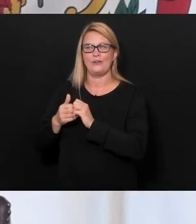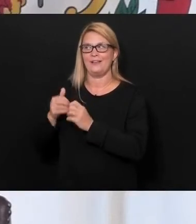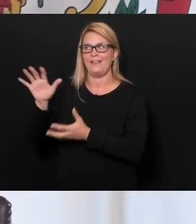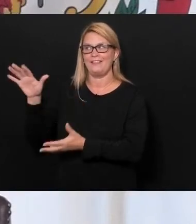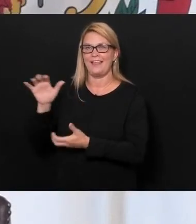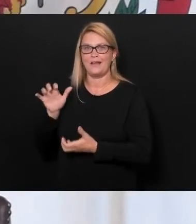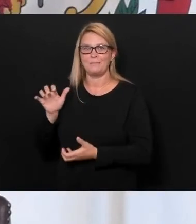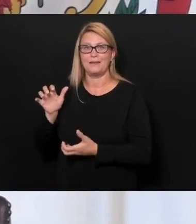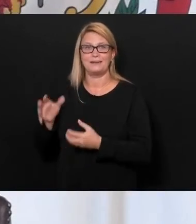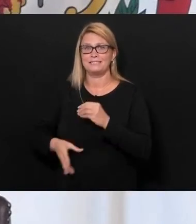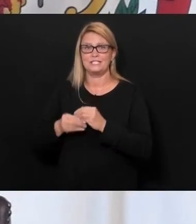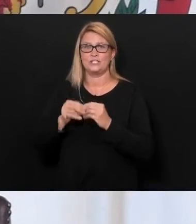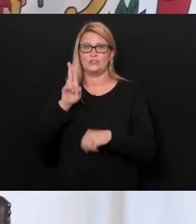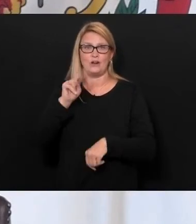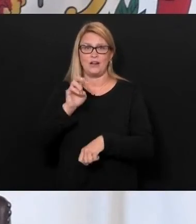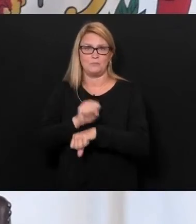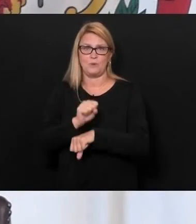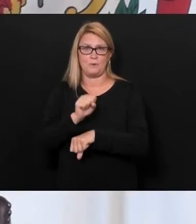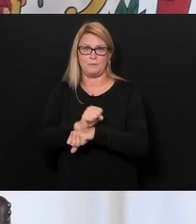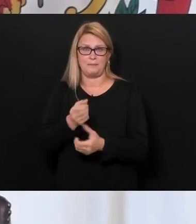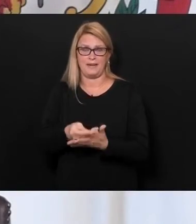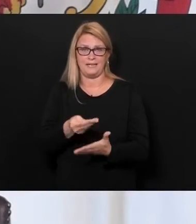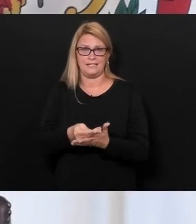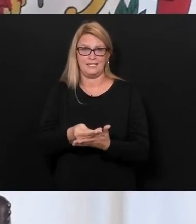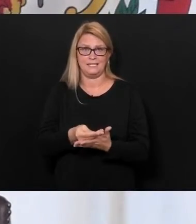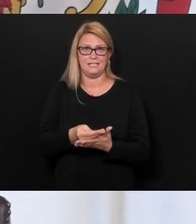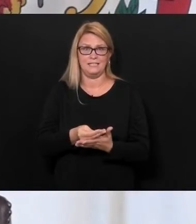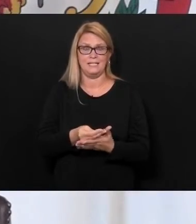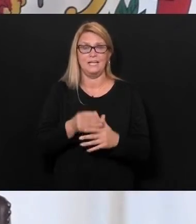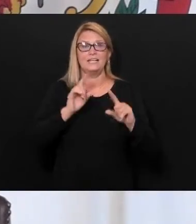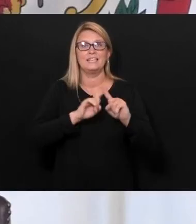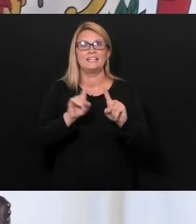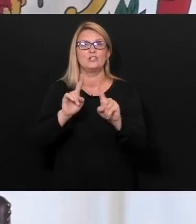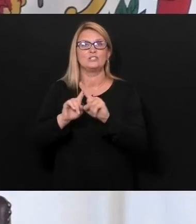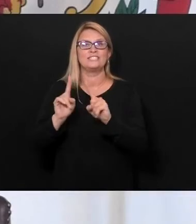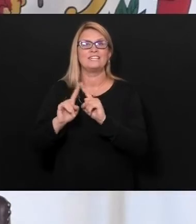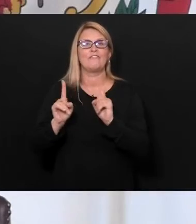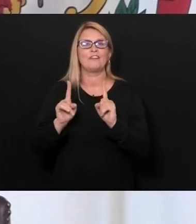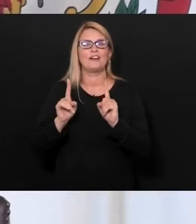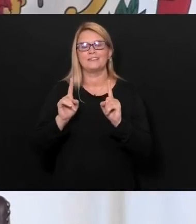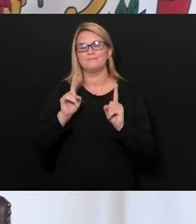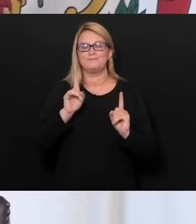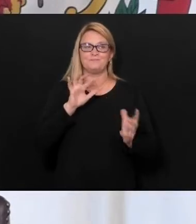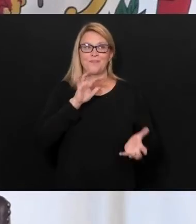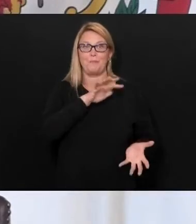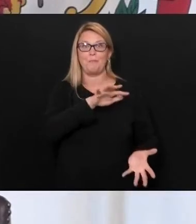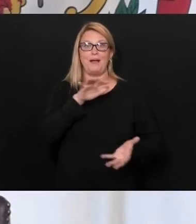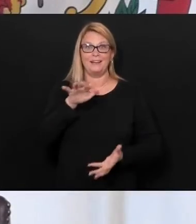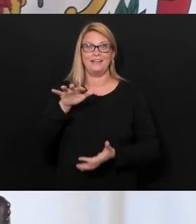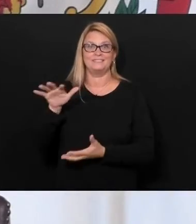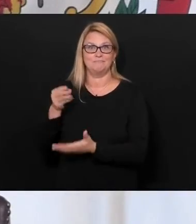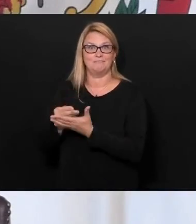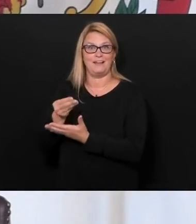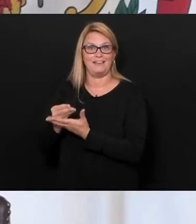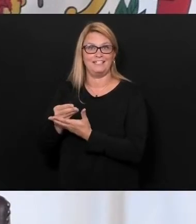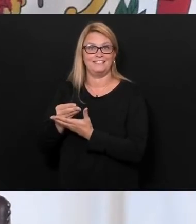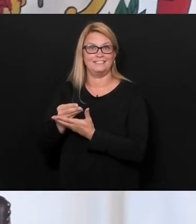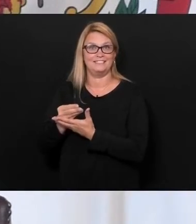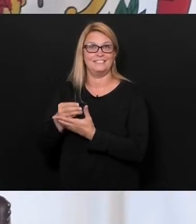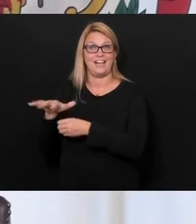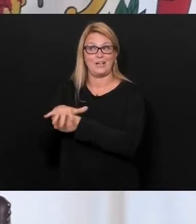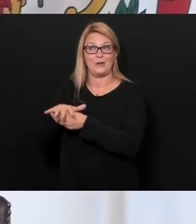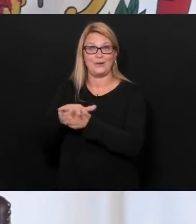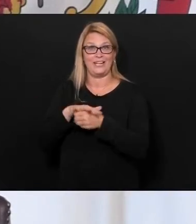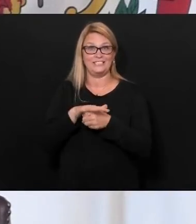additional unemployment dollars. And so there's different tranches that are really significant monies and everything that